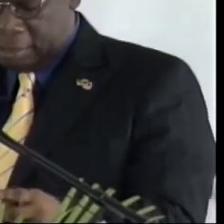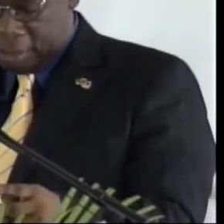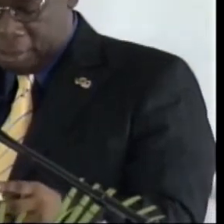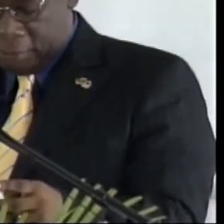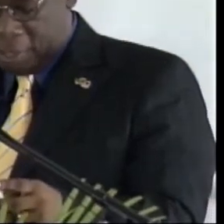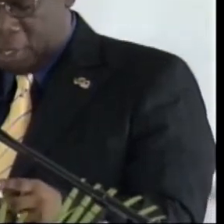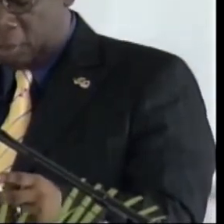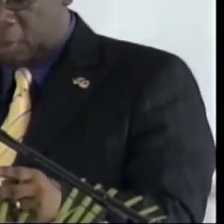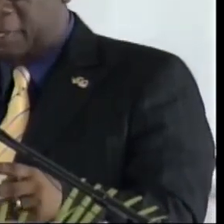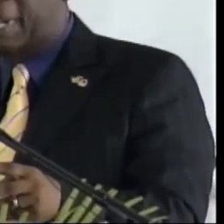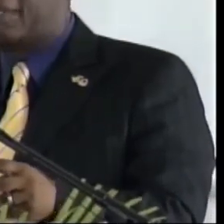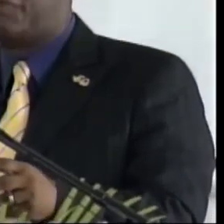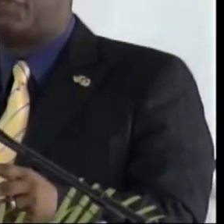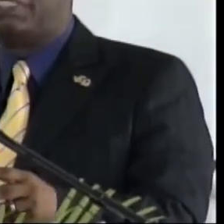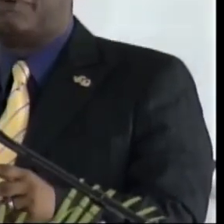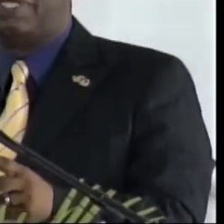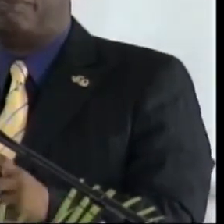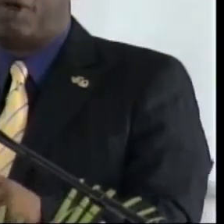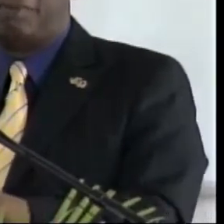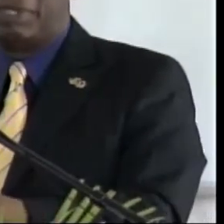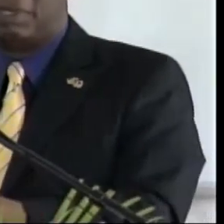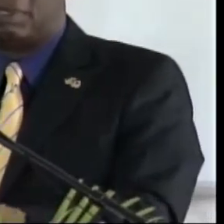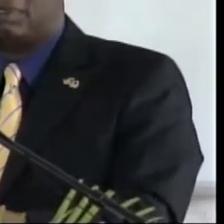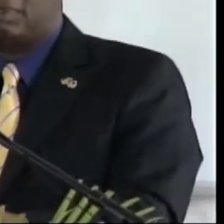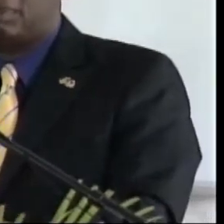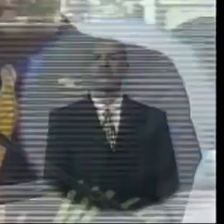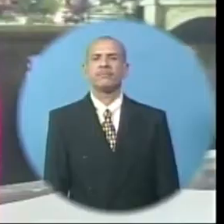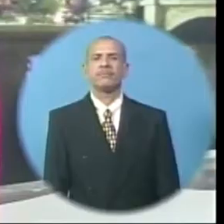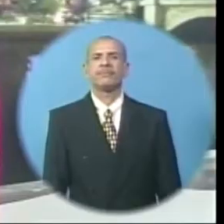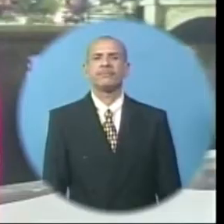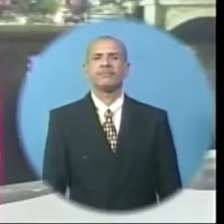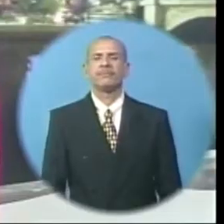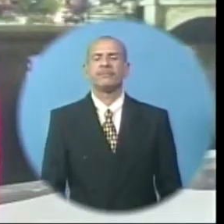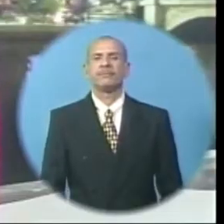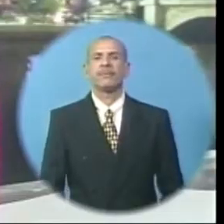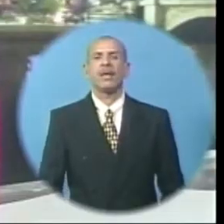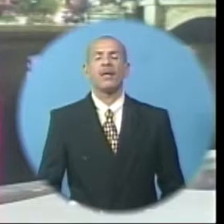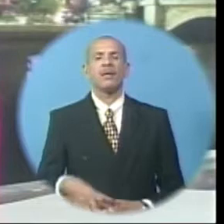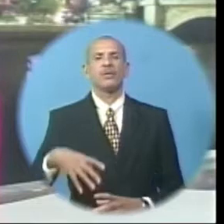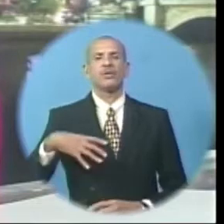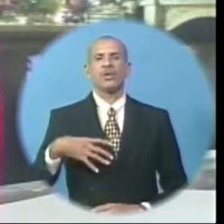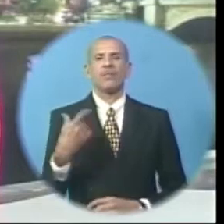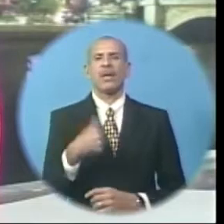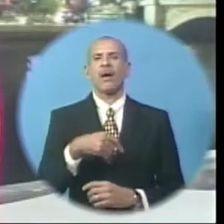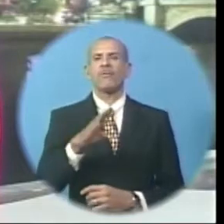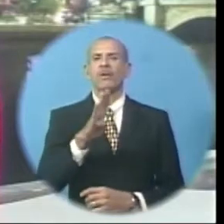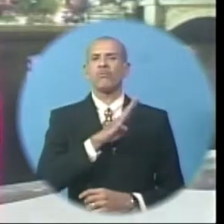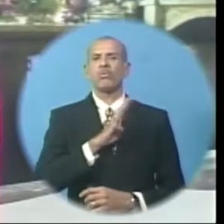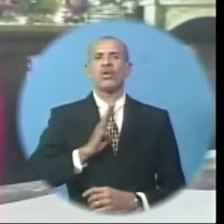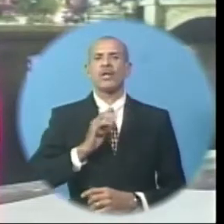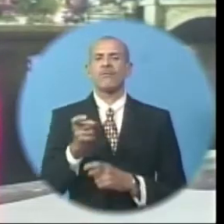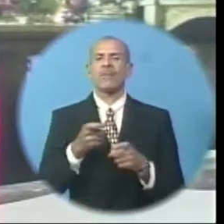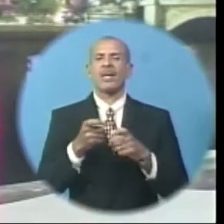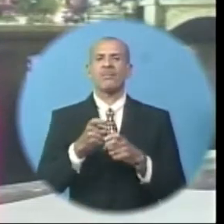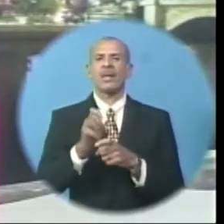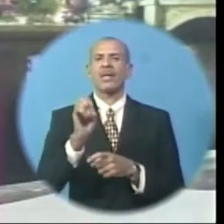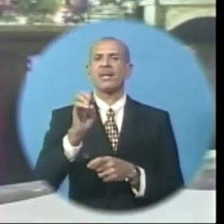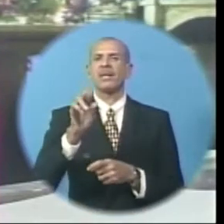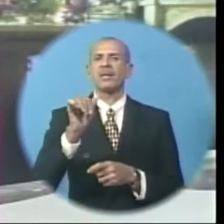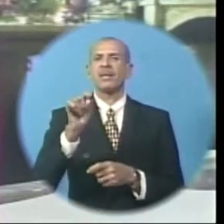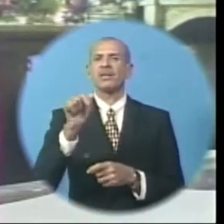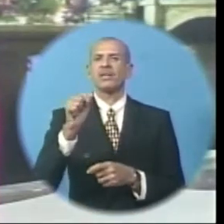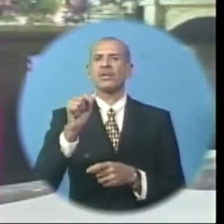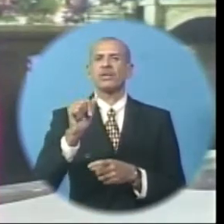secondary will also be beneficiaries of the appointments. Chairman of the Board of Management at Erdeston Teachers Training